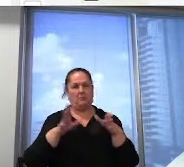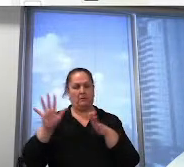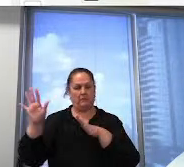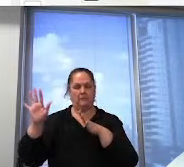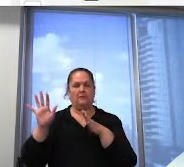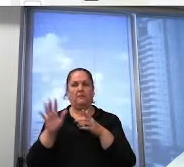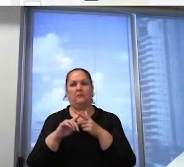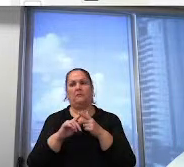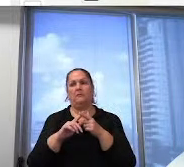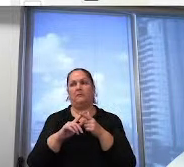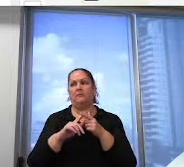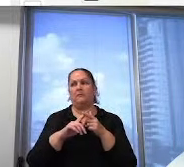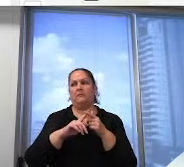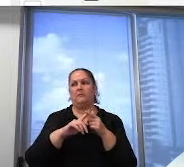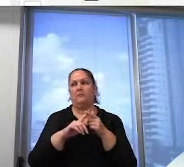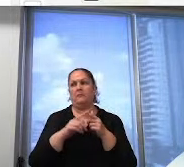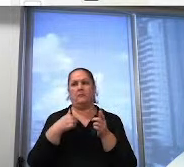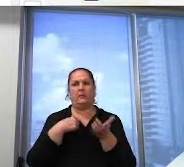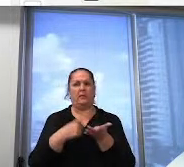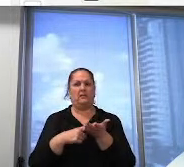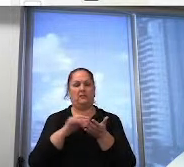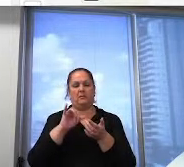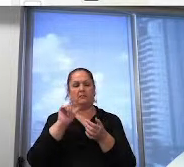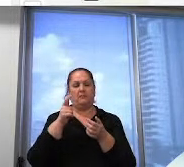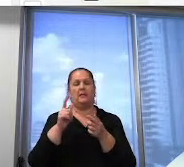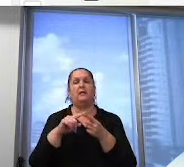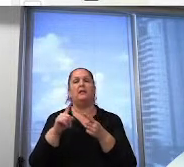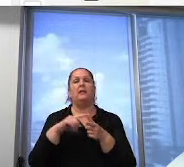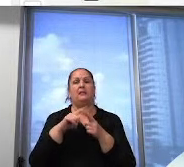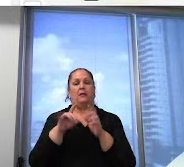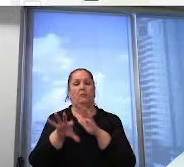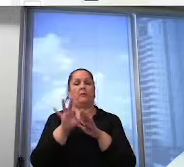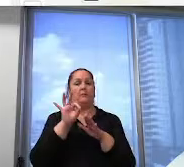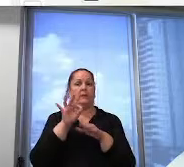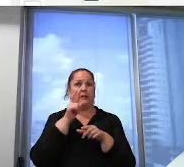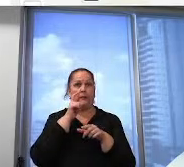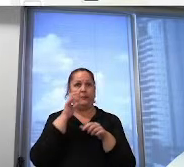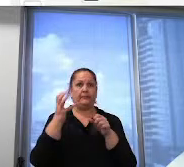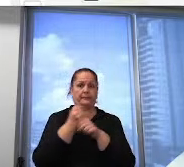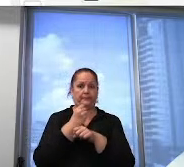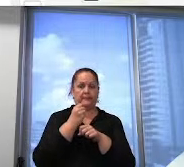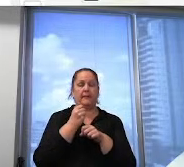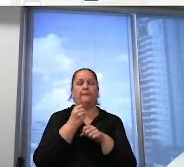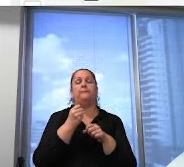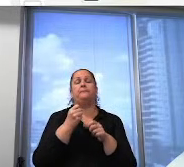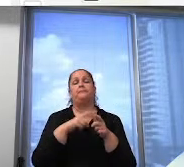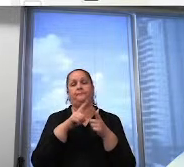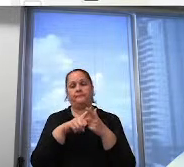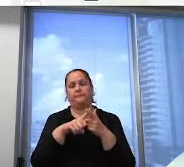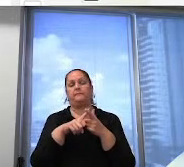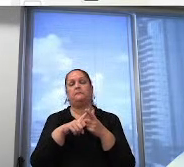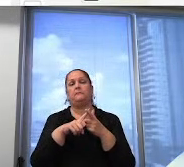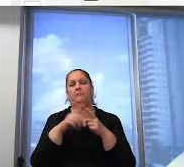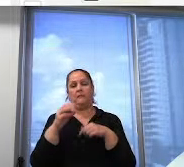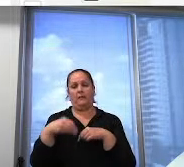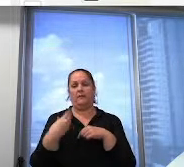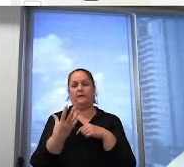different mechanisms, so we have folks that will talk about that piece, and then we'll select the contractor, and then we'll